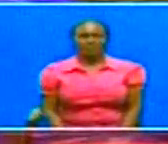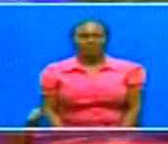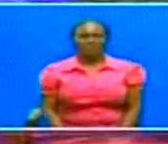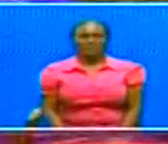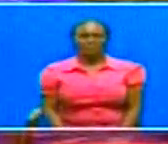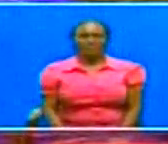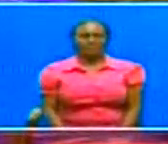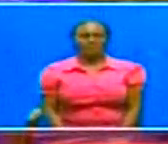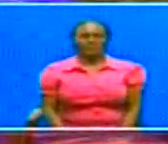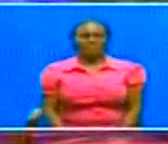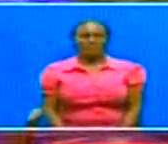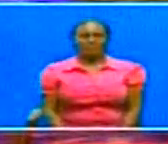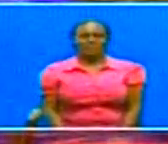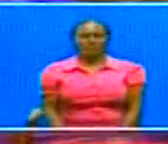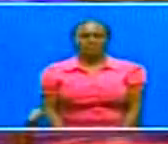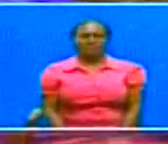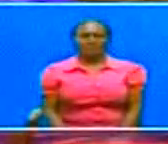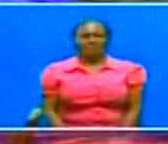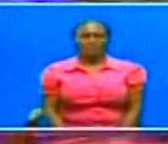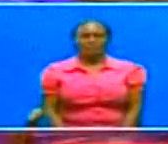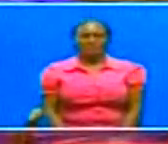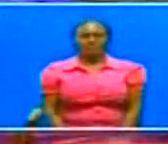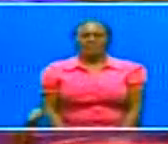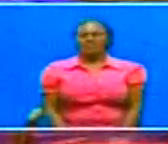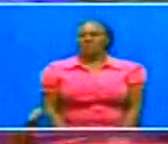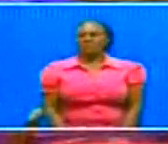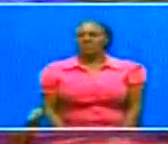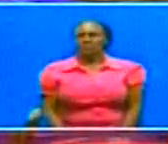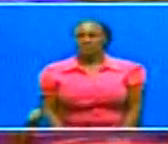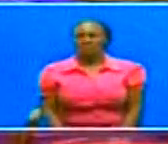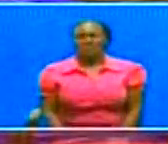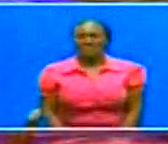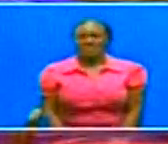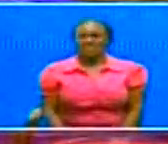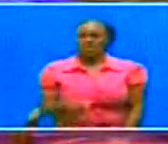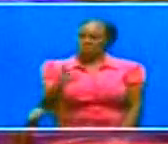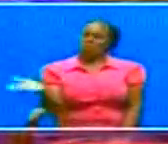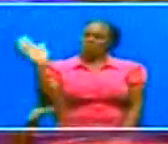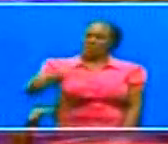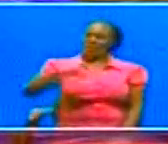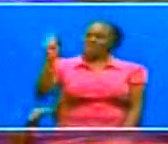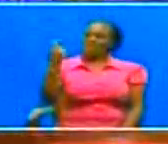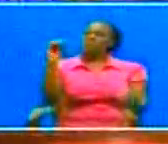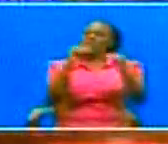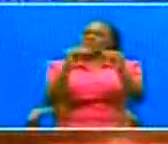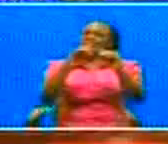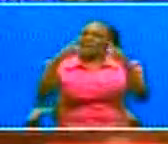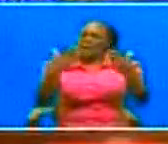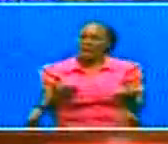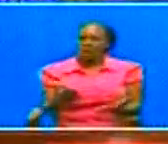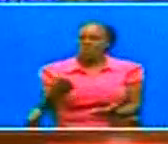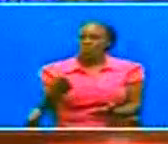Hey, I'm trying to tell my story yet. I'm all ears. Okay. So you come back. How did you meet